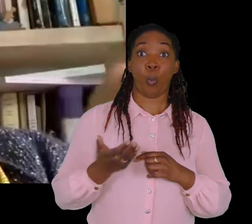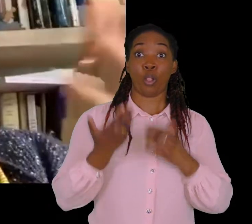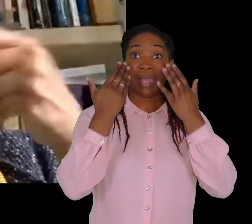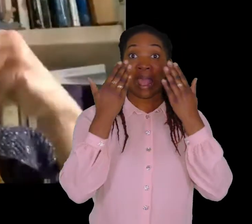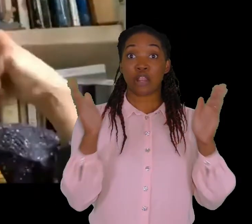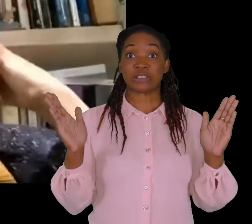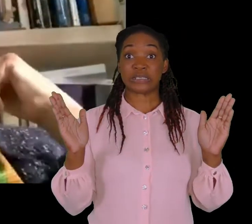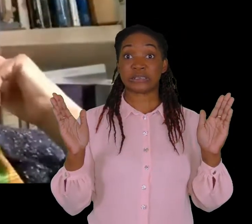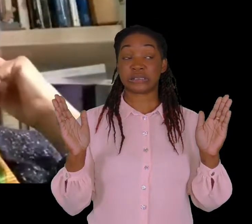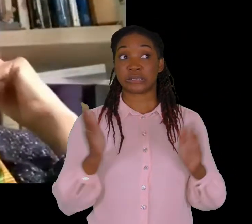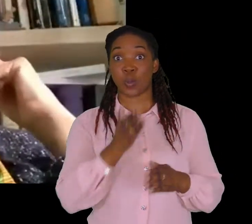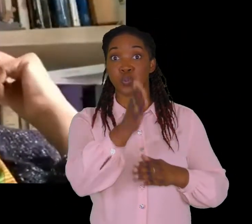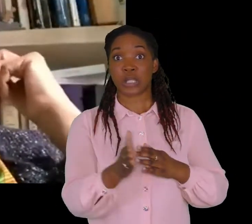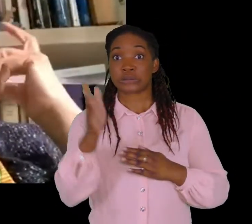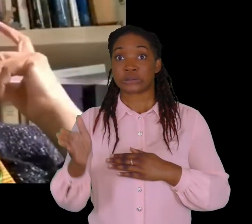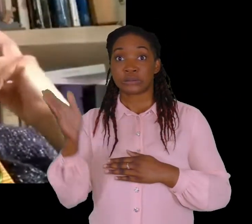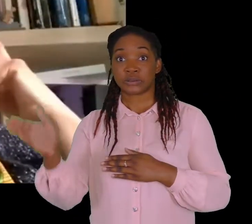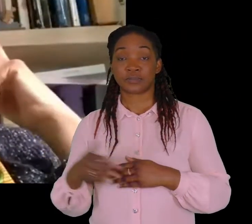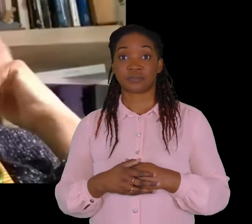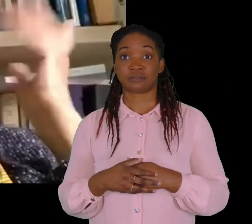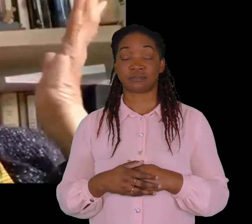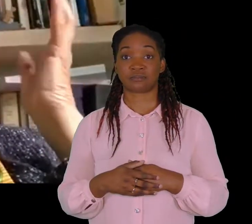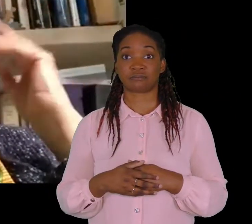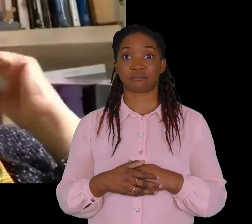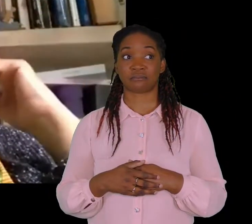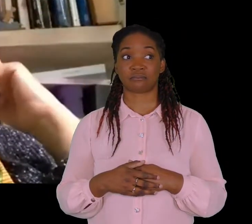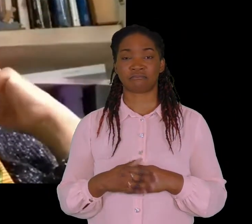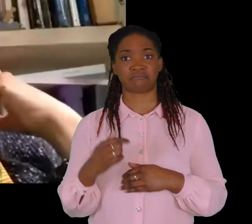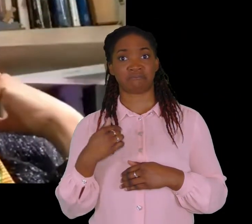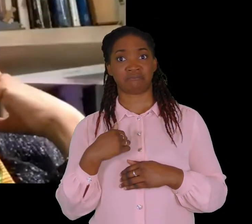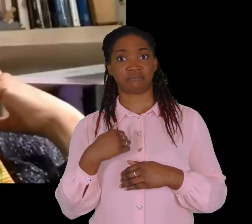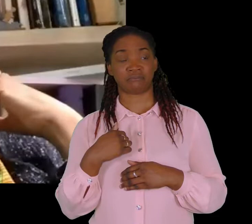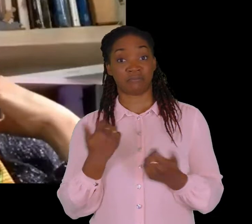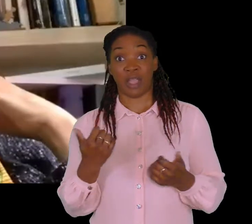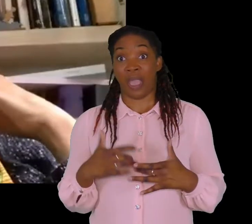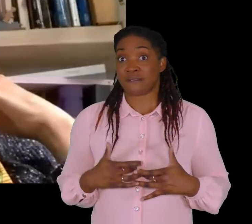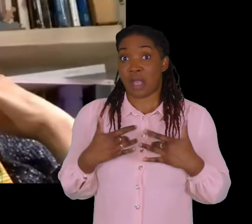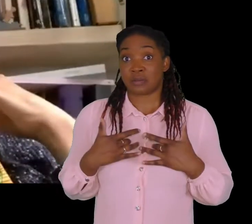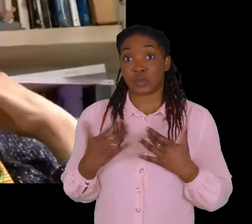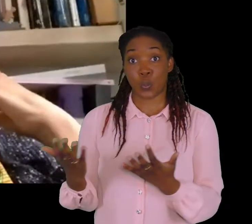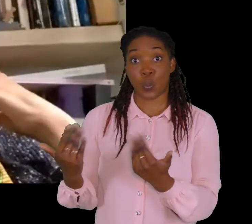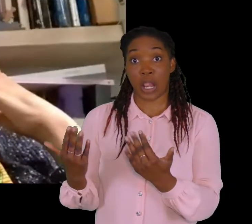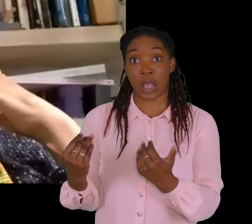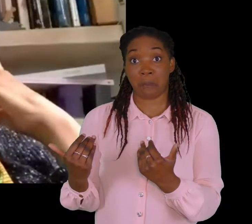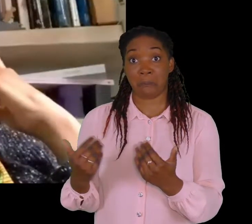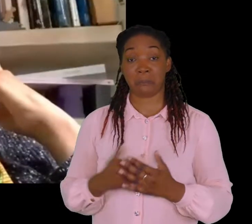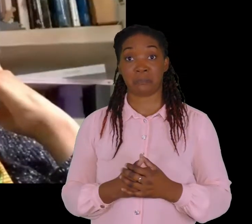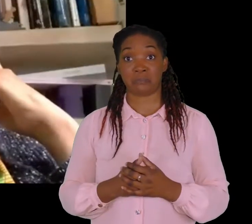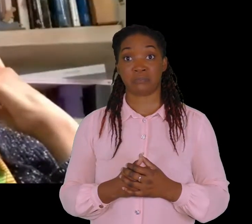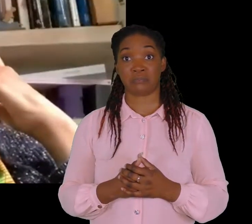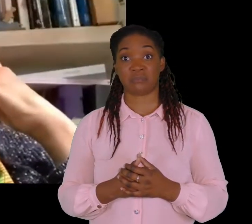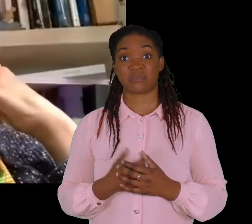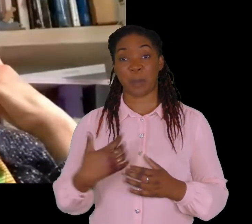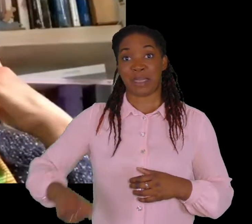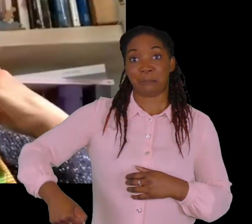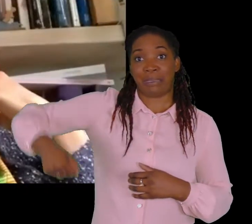every gallery I walked into, or every space I walked into, I seemed to be welcomed. I mean, granted, I did have a